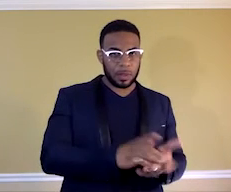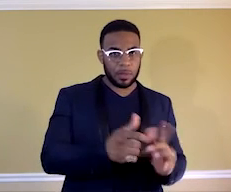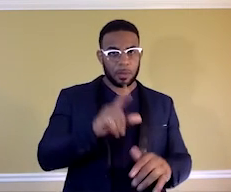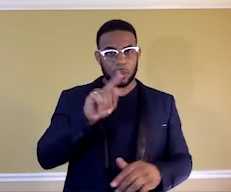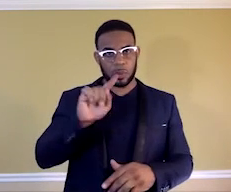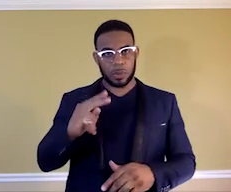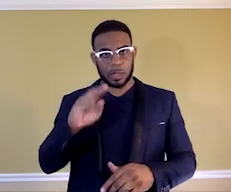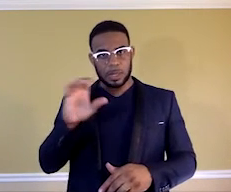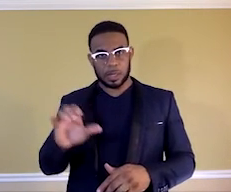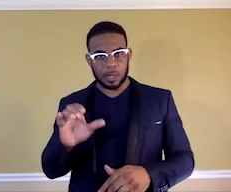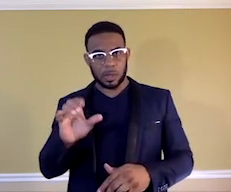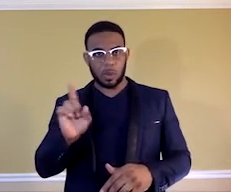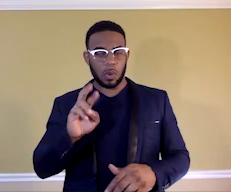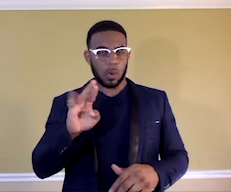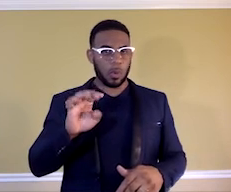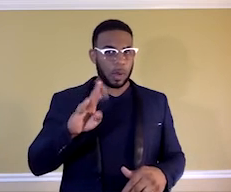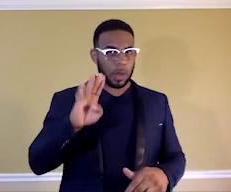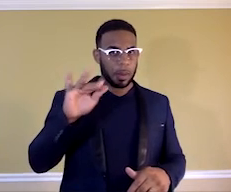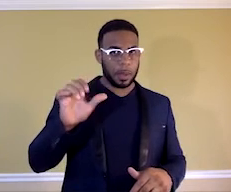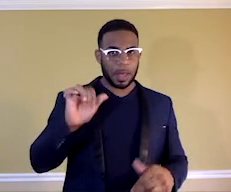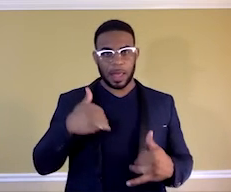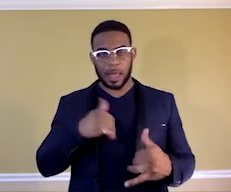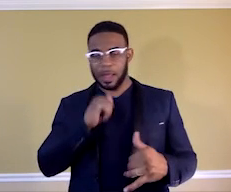20th century, where racial biases